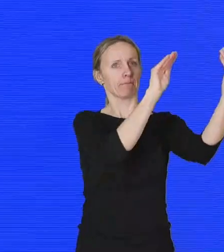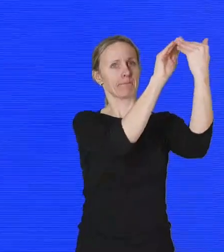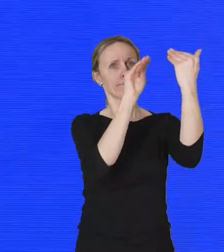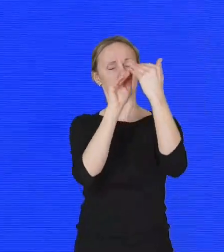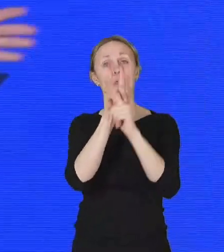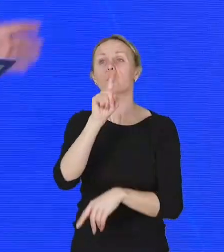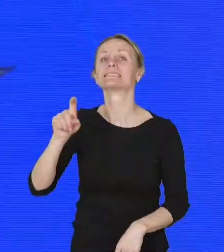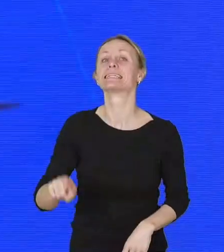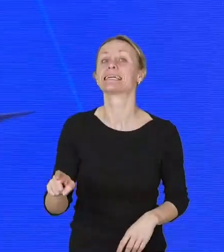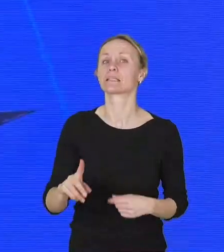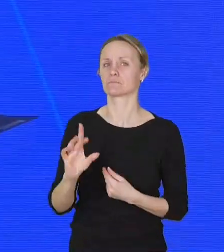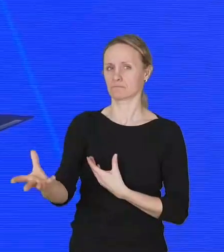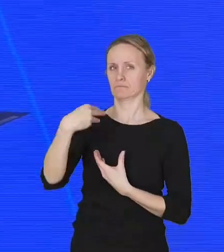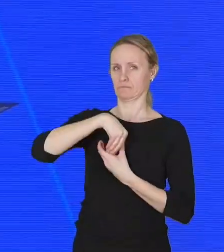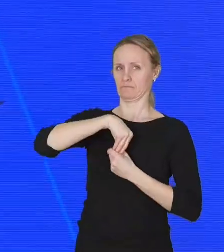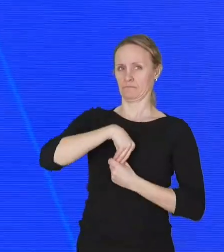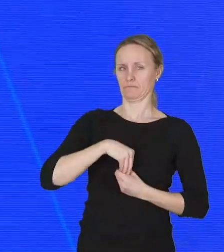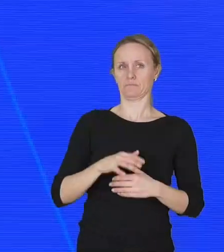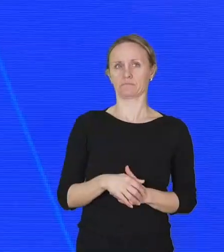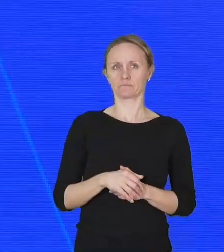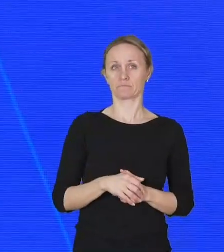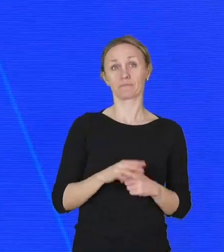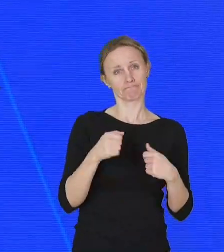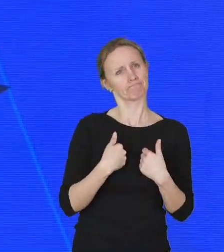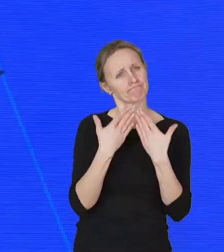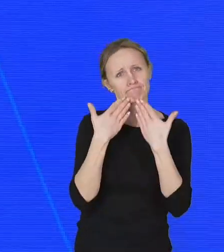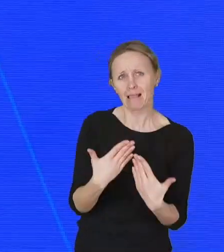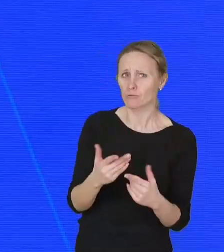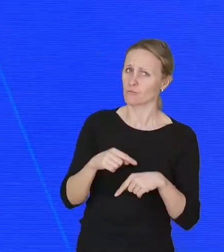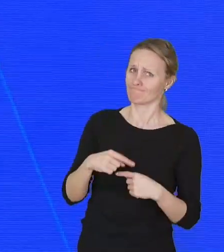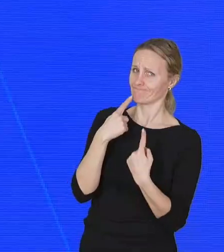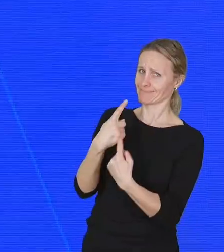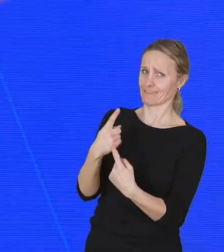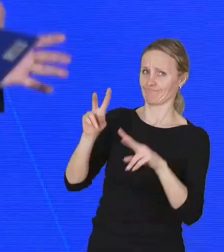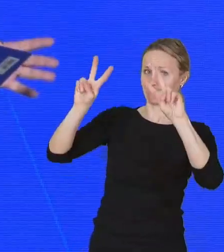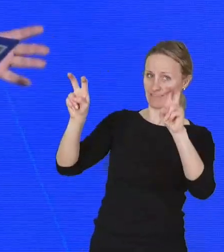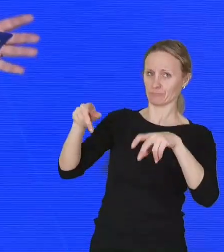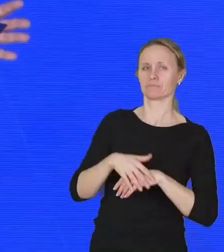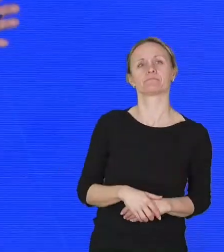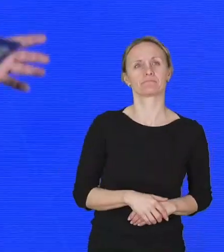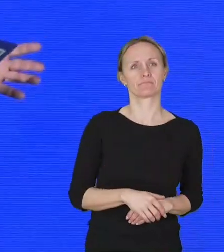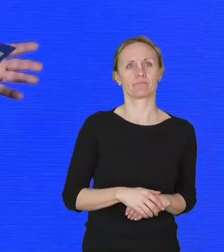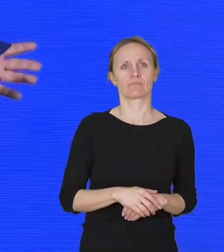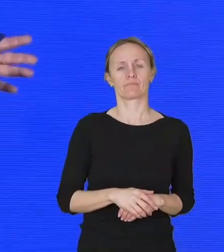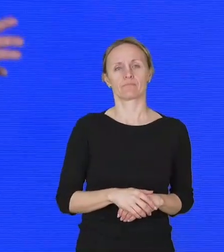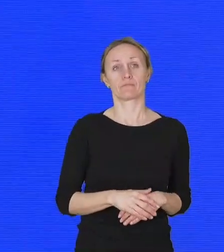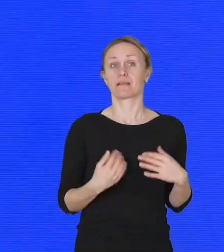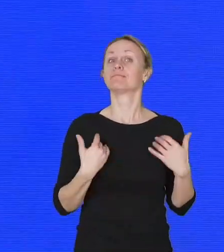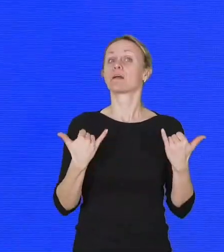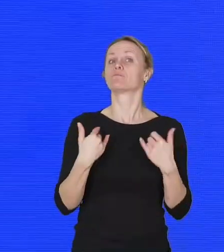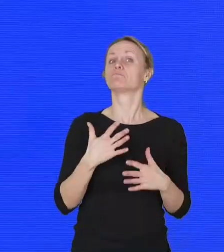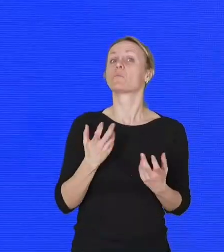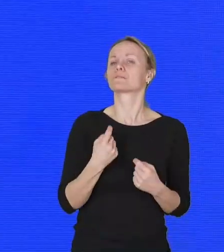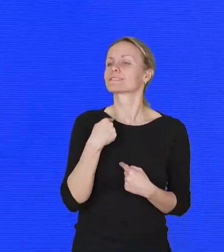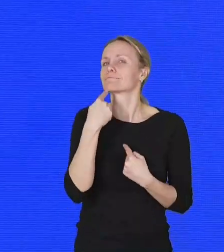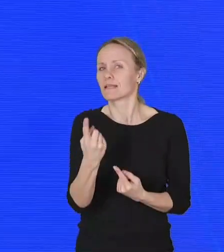very last point of the exchange of views, which I want to discuss with you, is the position of the cohesion policy